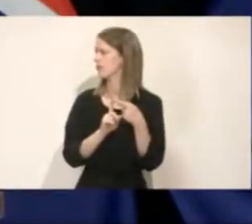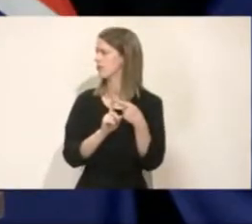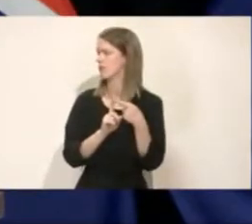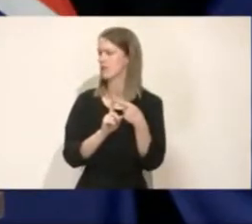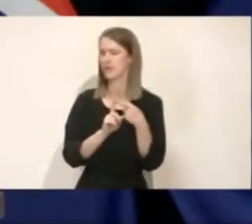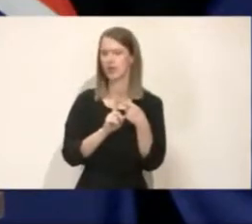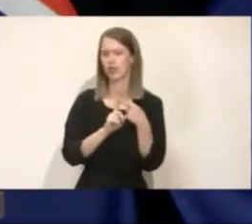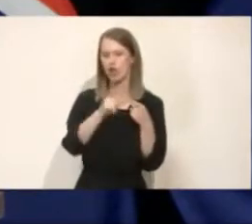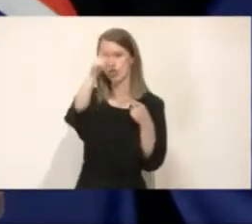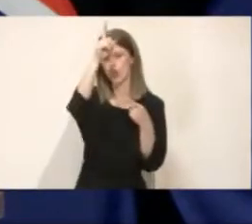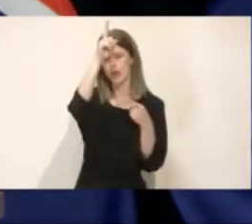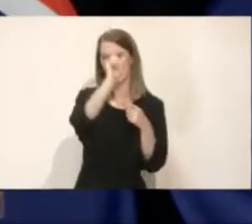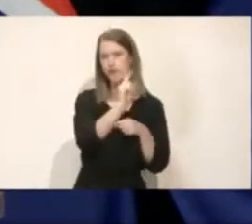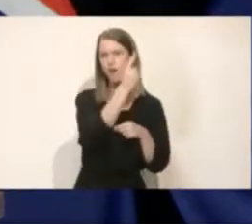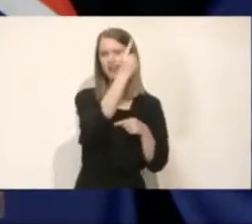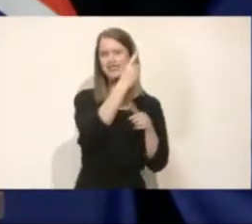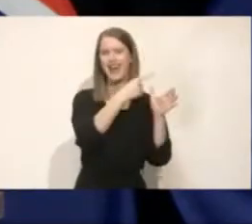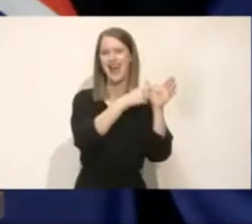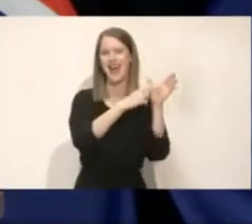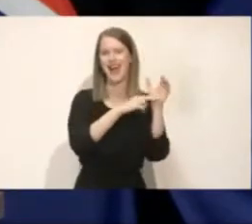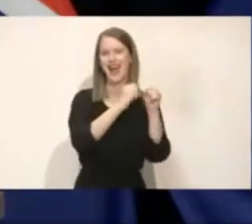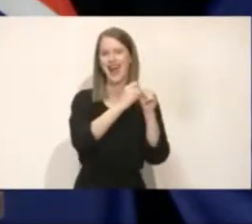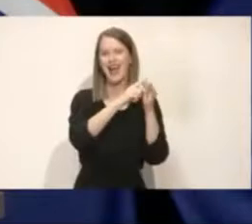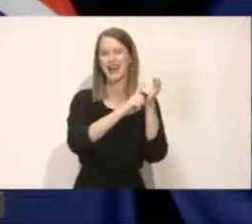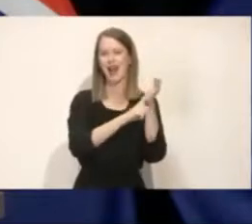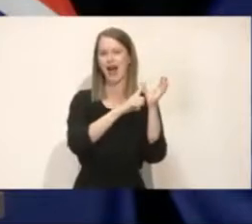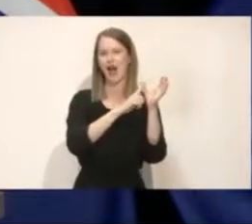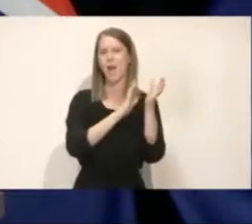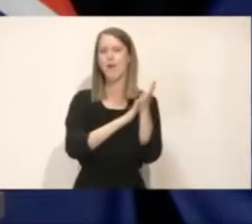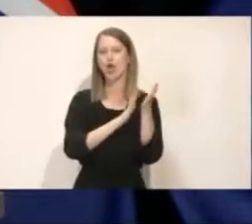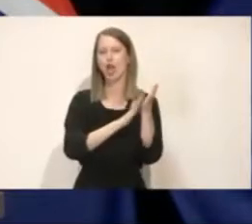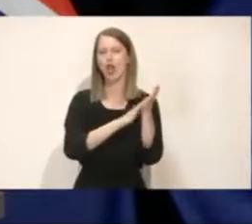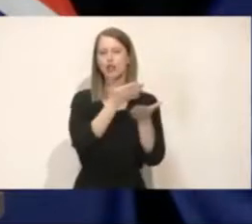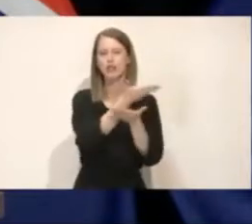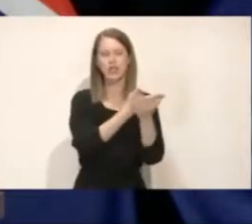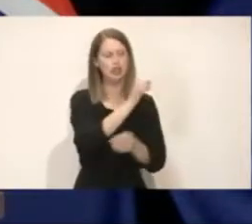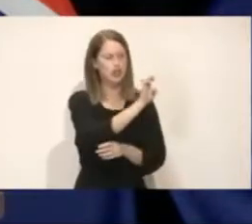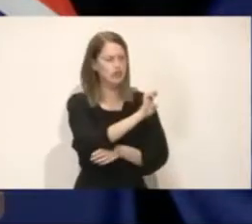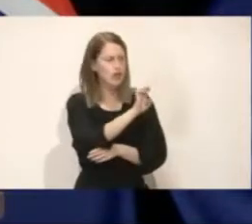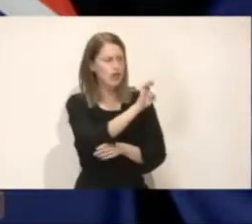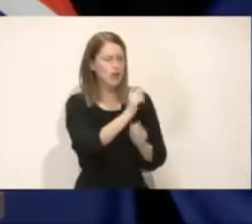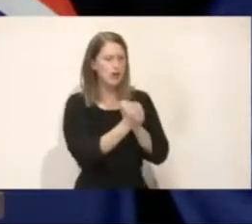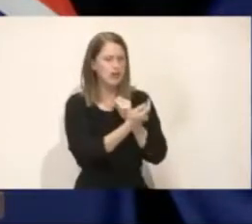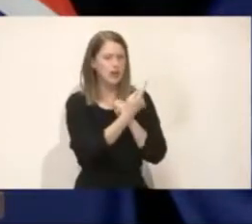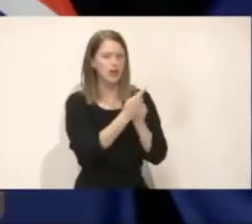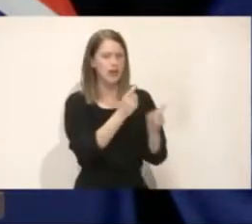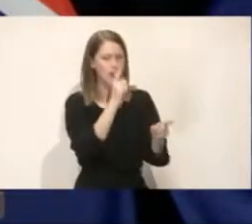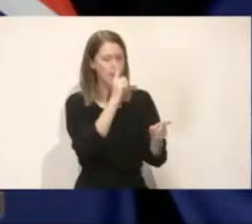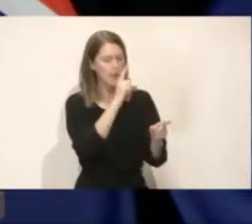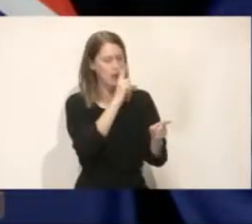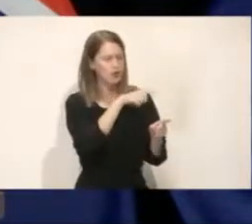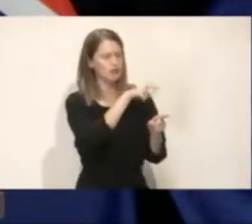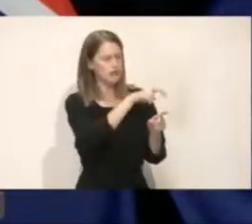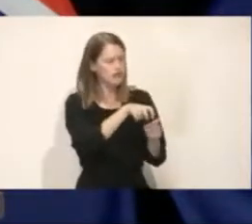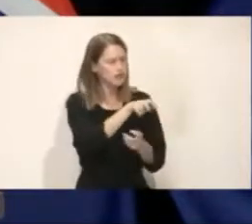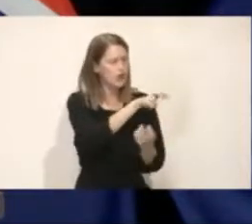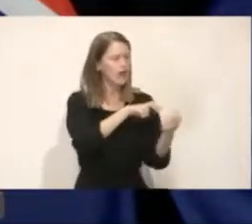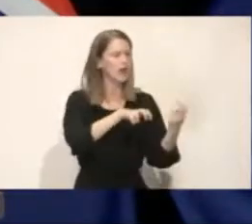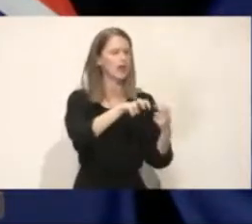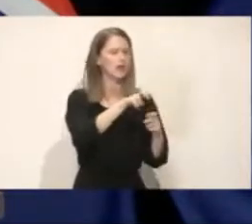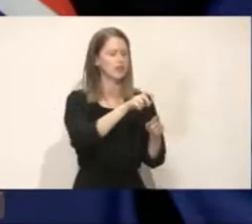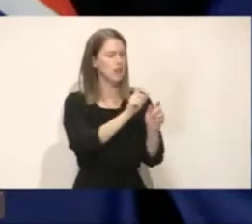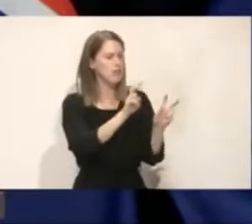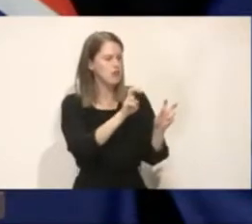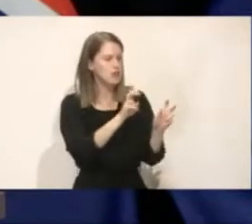Angela Merkel, and just some discussion over what was happening generally within Europe around people after travel and some of the